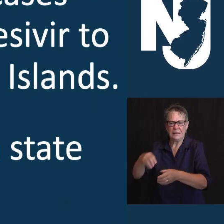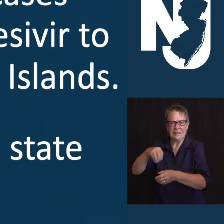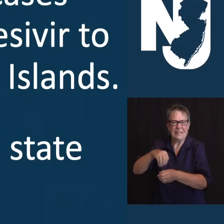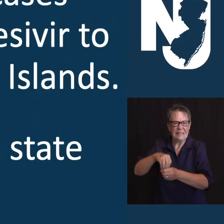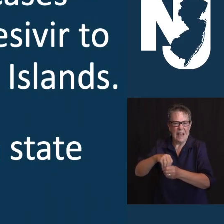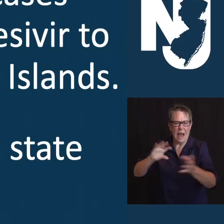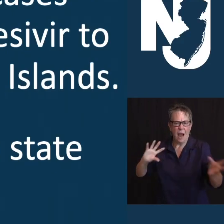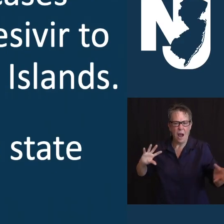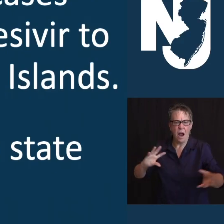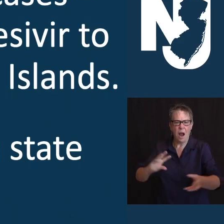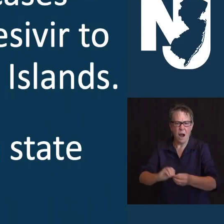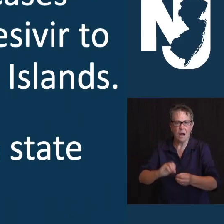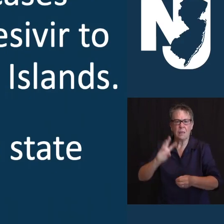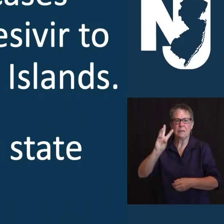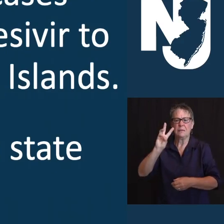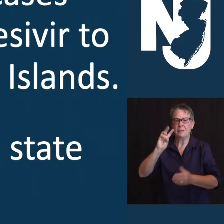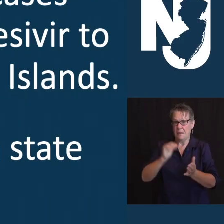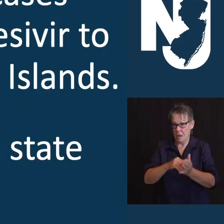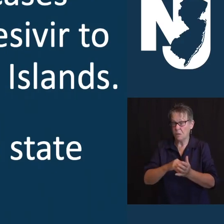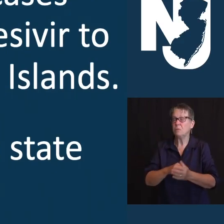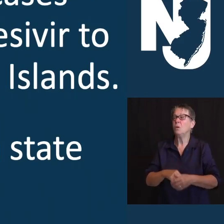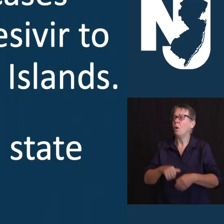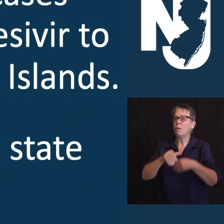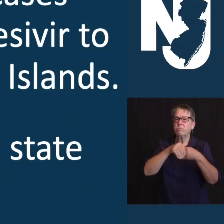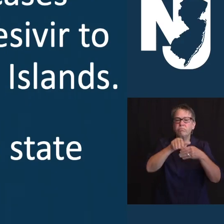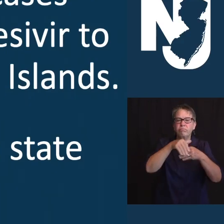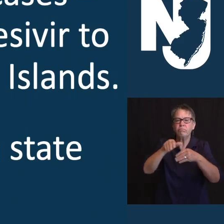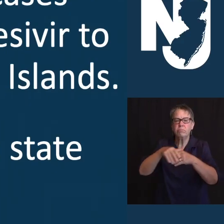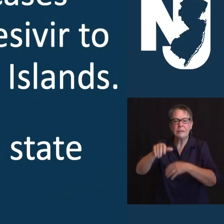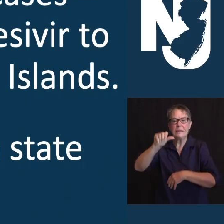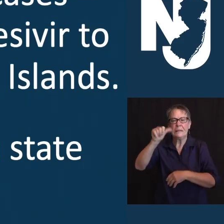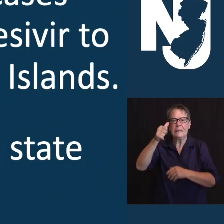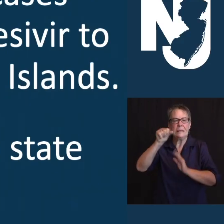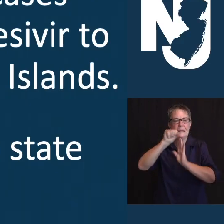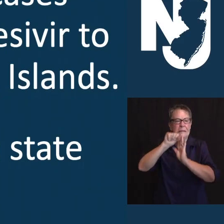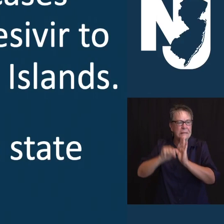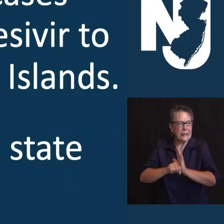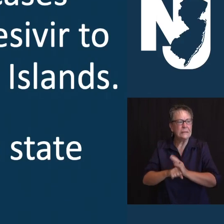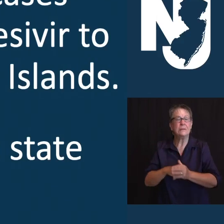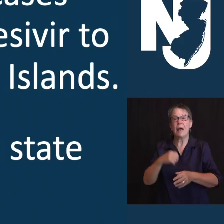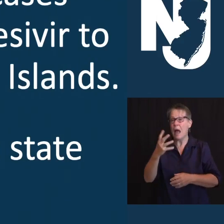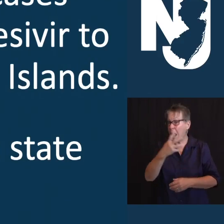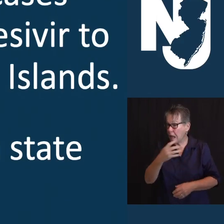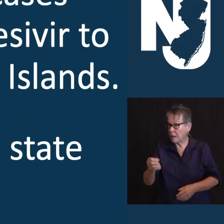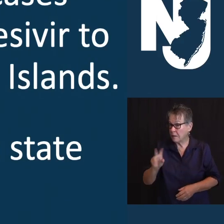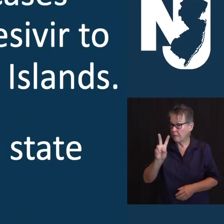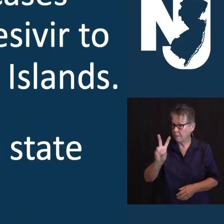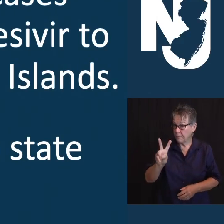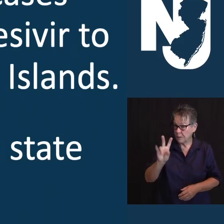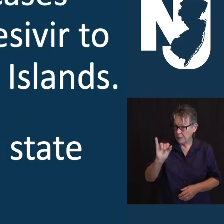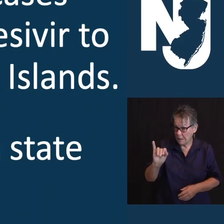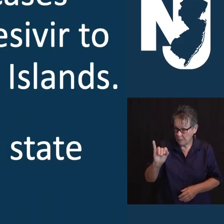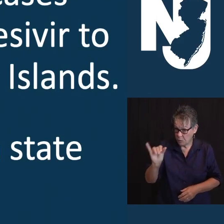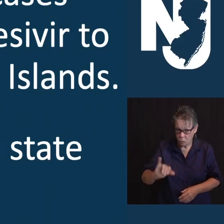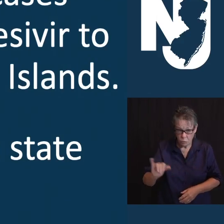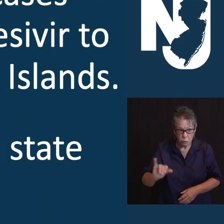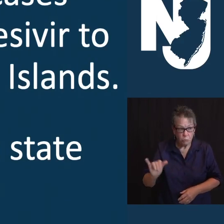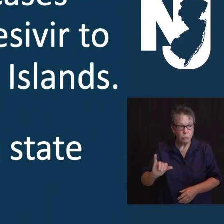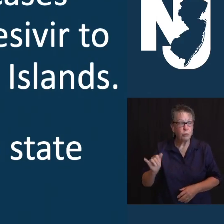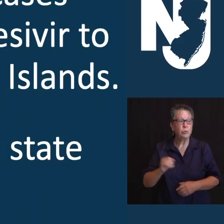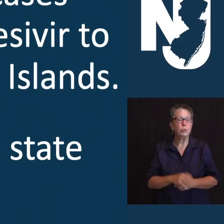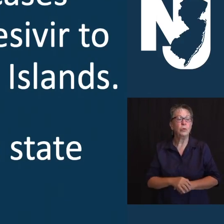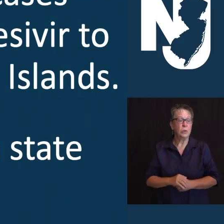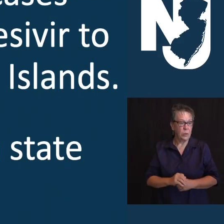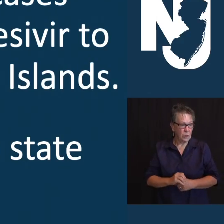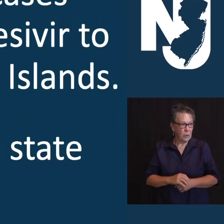ready supply we need in state, with more than 1,100 cases in our stockpile. So again,